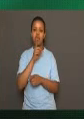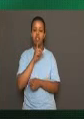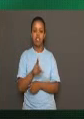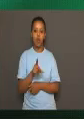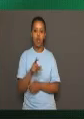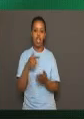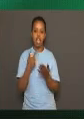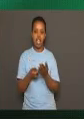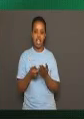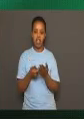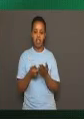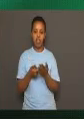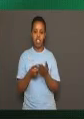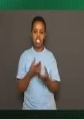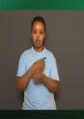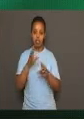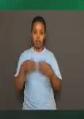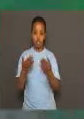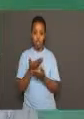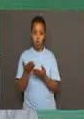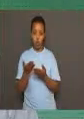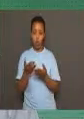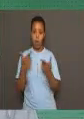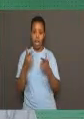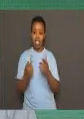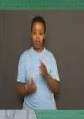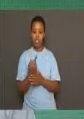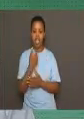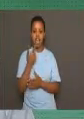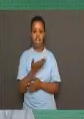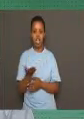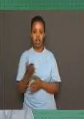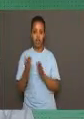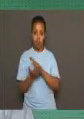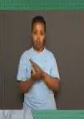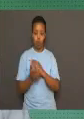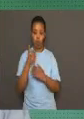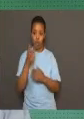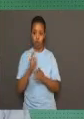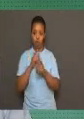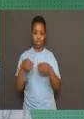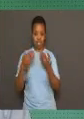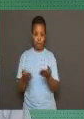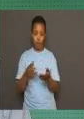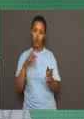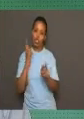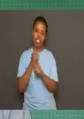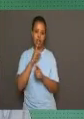suddenly realized in a spontaneous way, then you answered correctly. Well done,